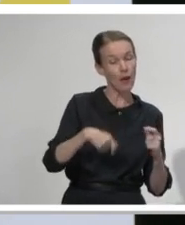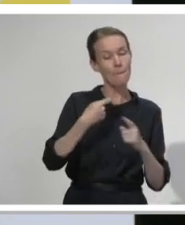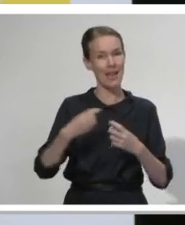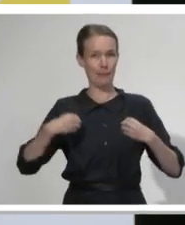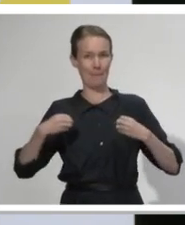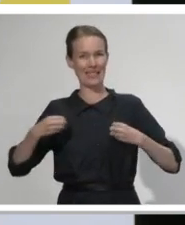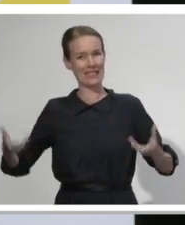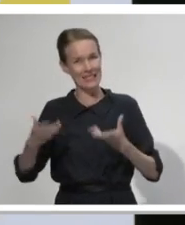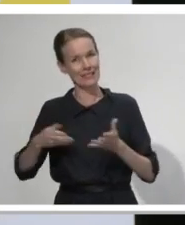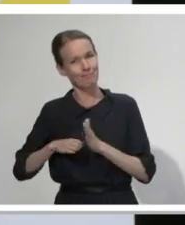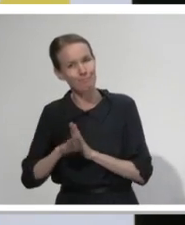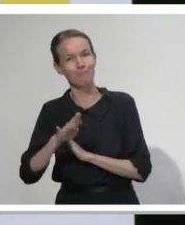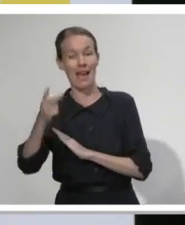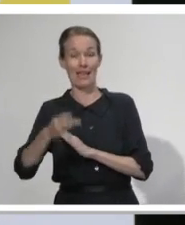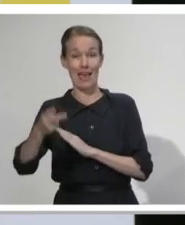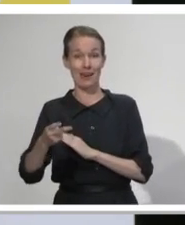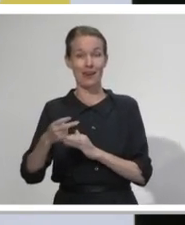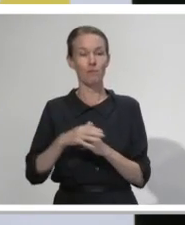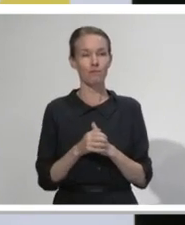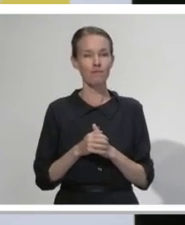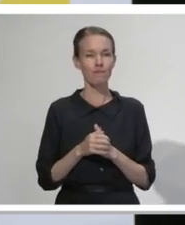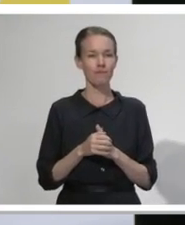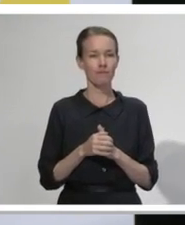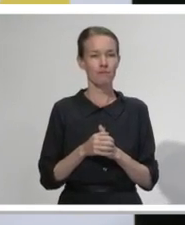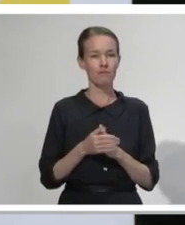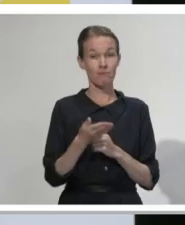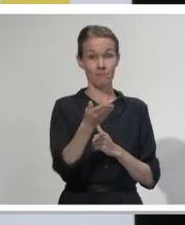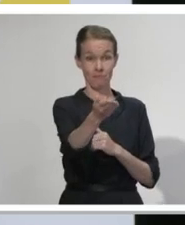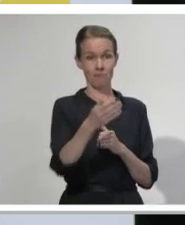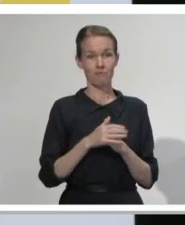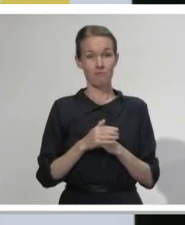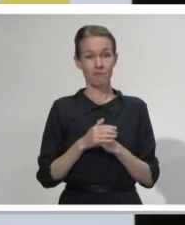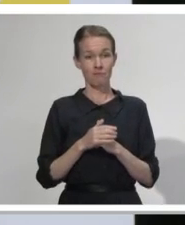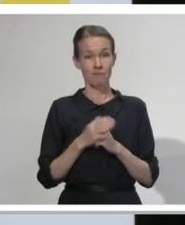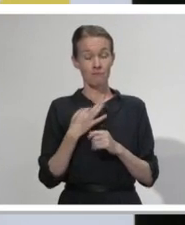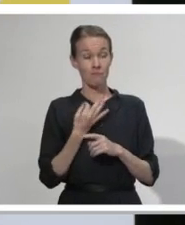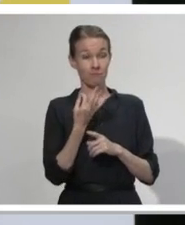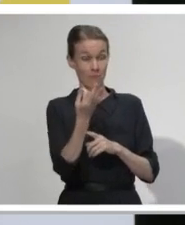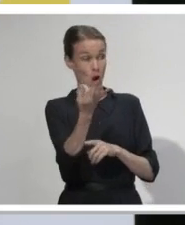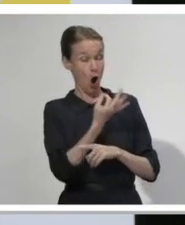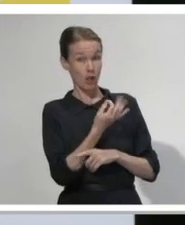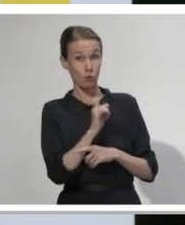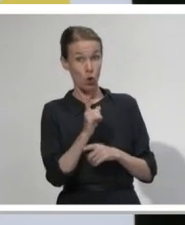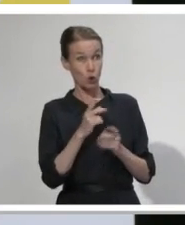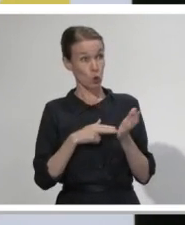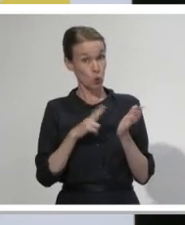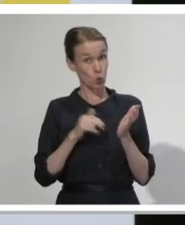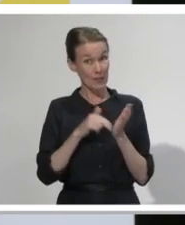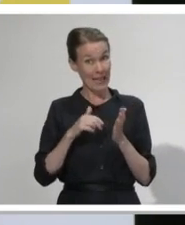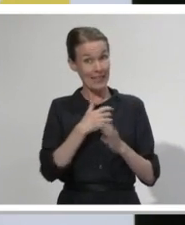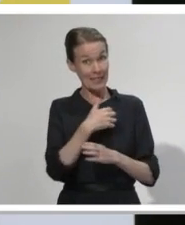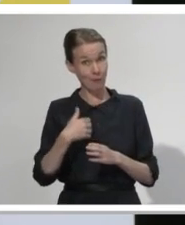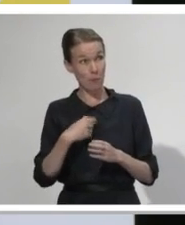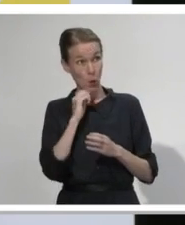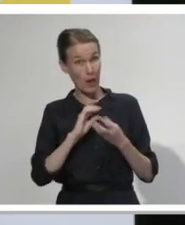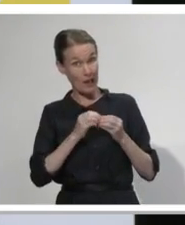Is New Zealand going to send any more repatriation flights to India? I don't have any information about that with me today, Craig,